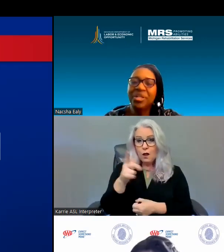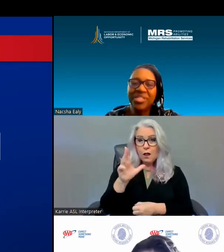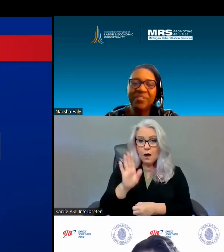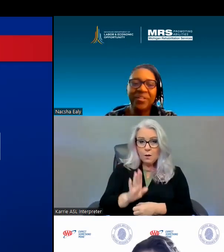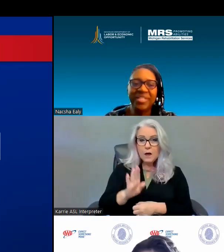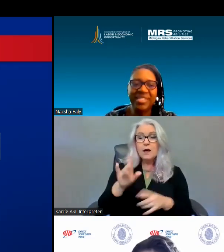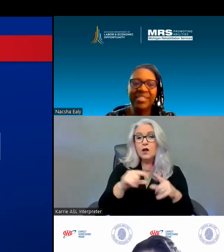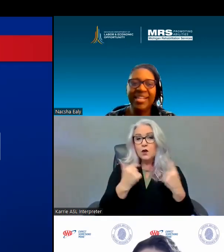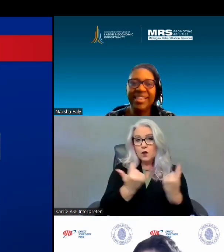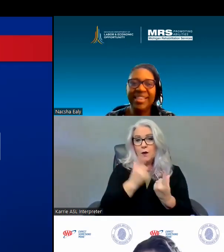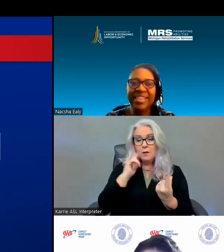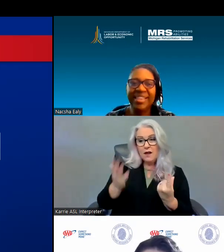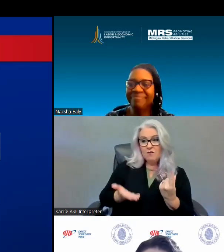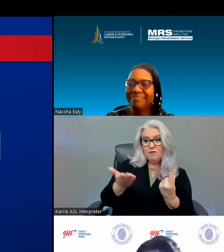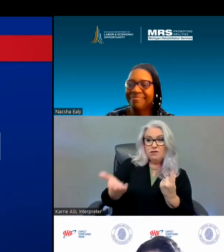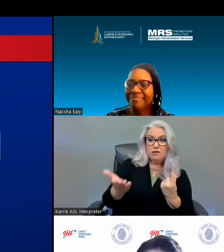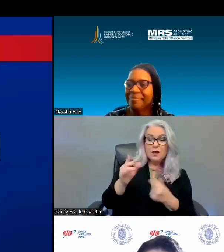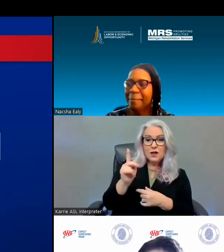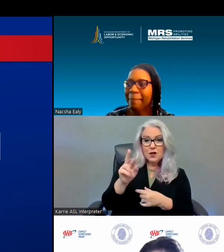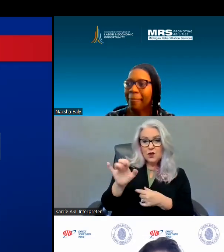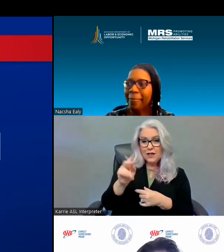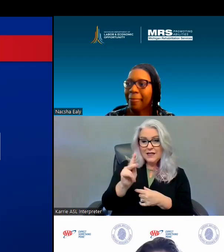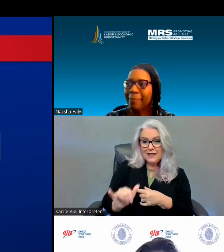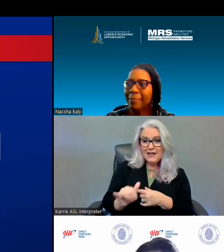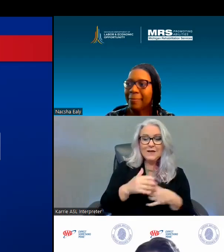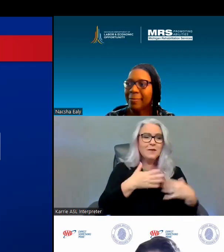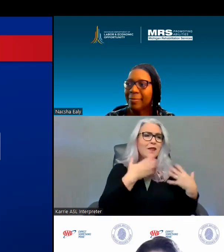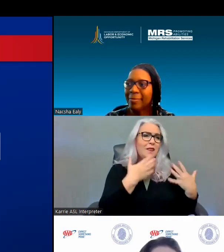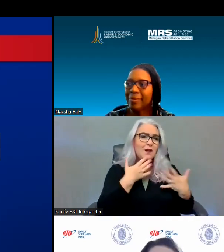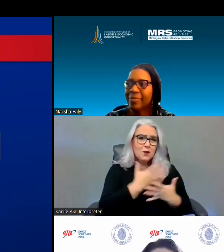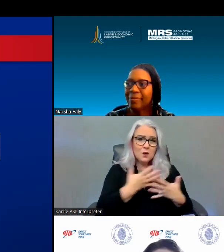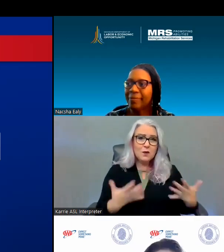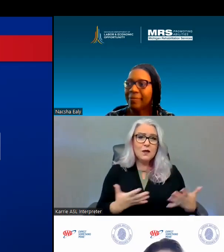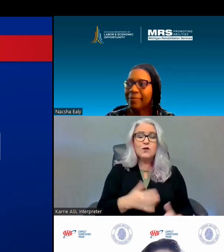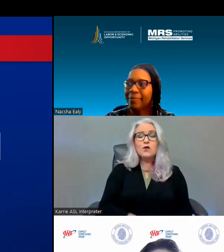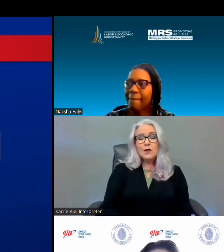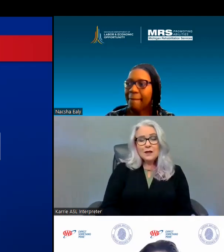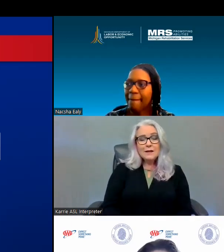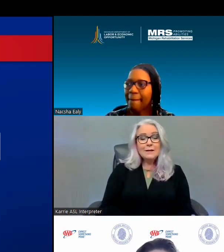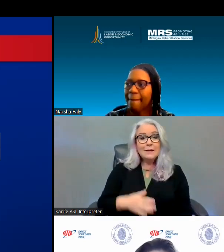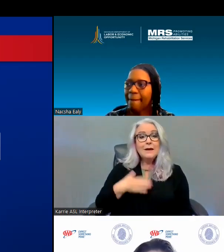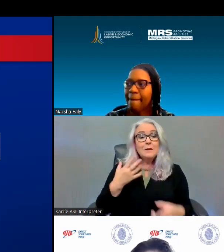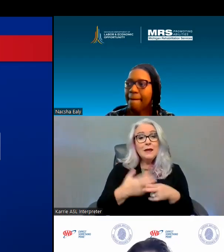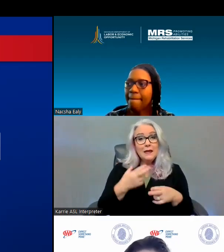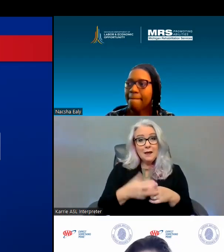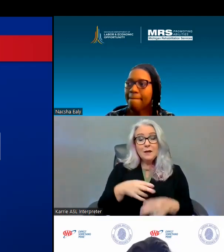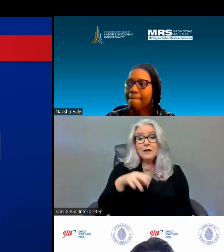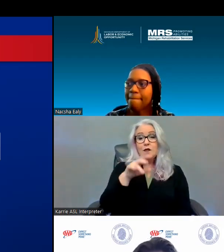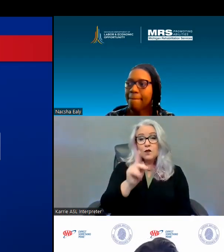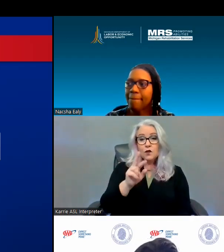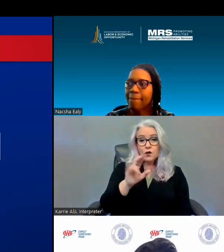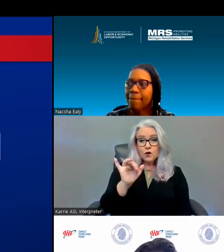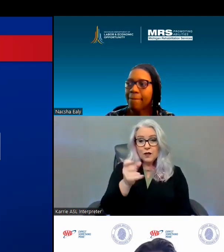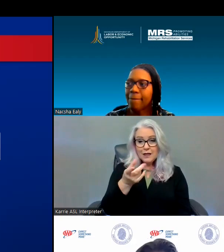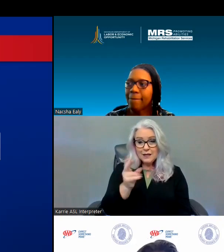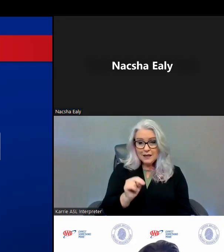going to turn this over to Kristen. Thank you. Perfect. Thank you so much, Nasha. Yes, my name is Kristen Stepanek, and I'm a